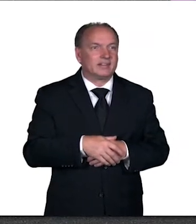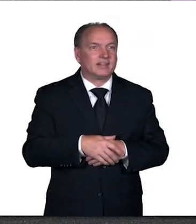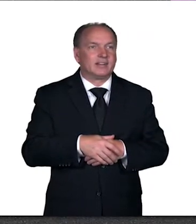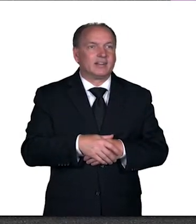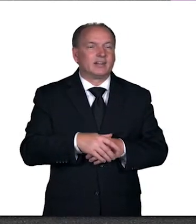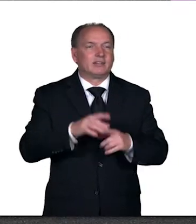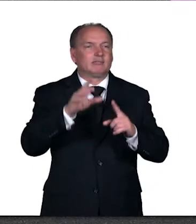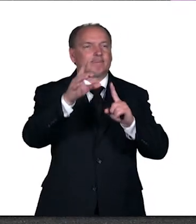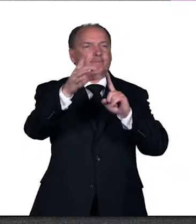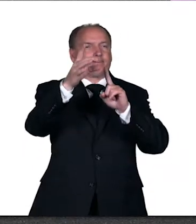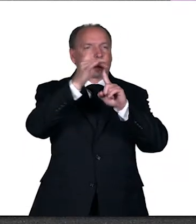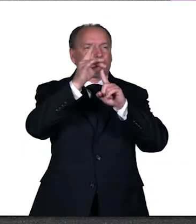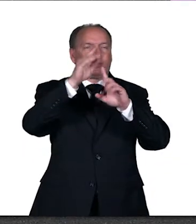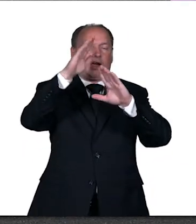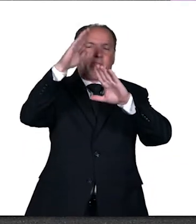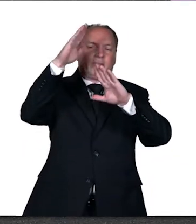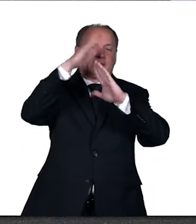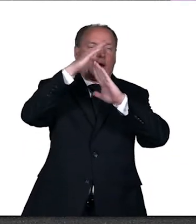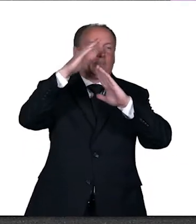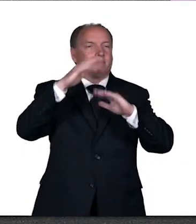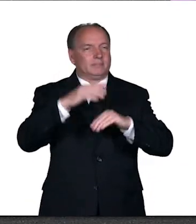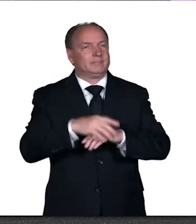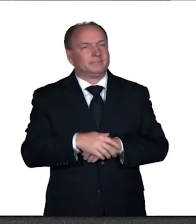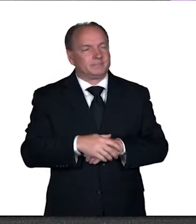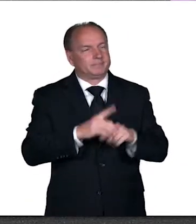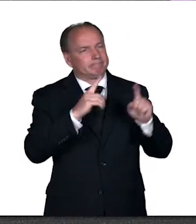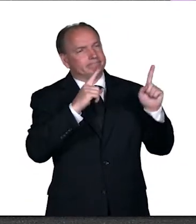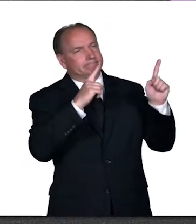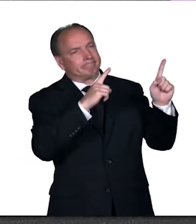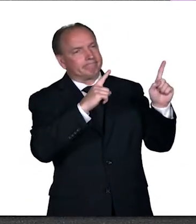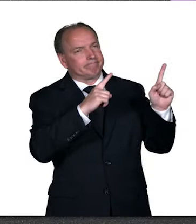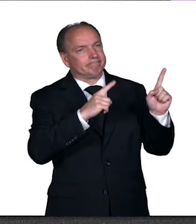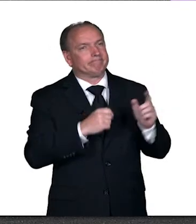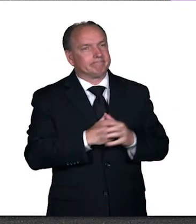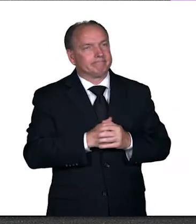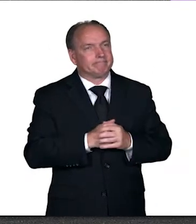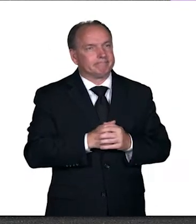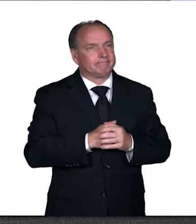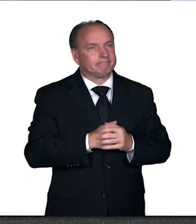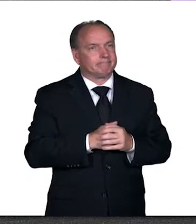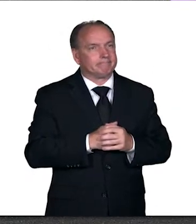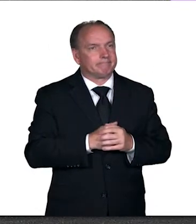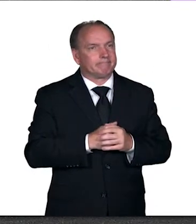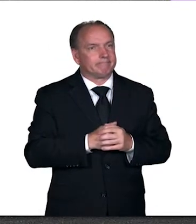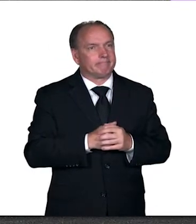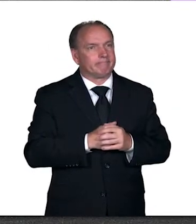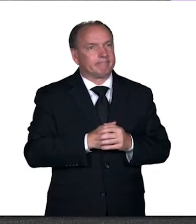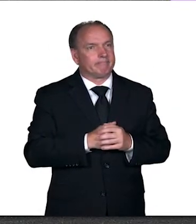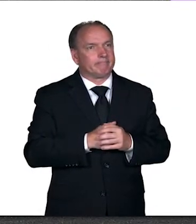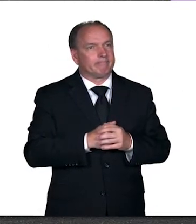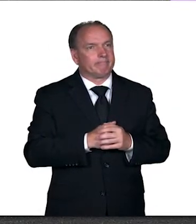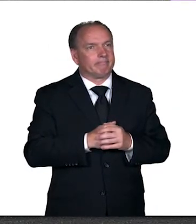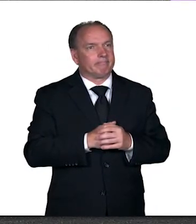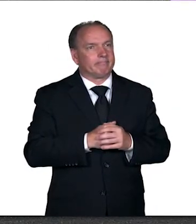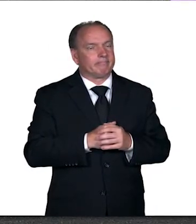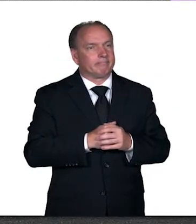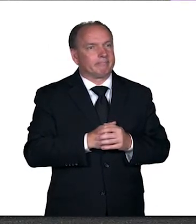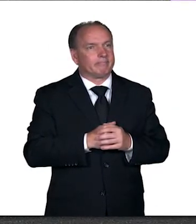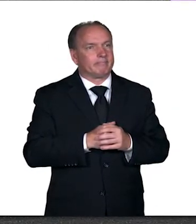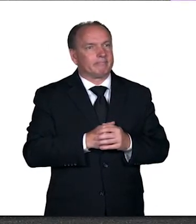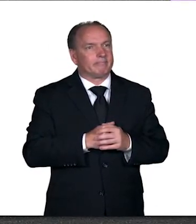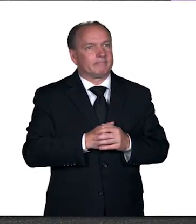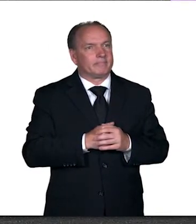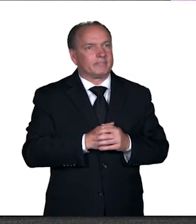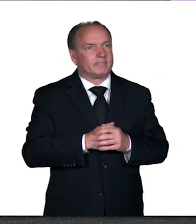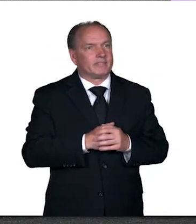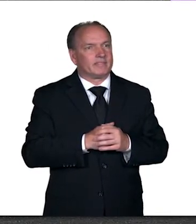are going to stick him right on top of the stem. I'm going to